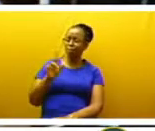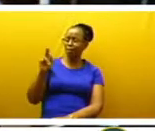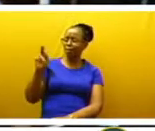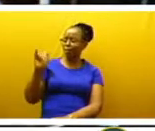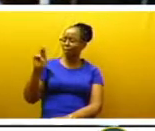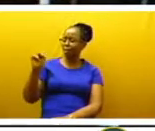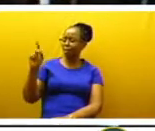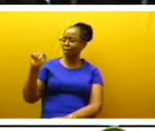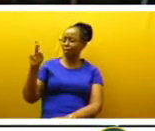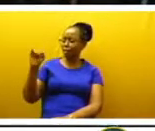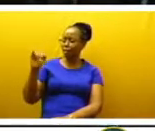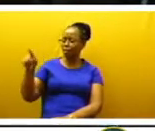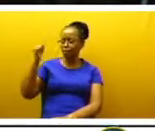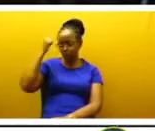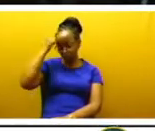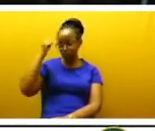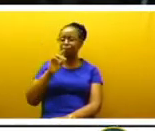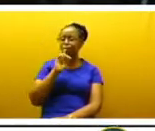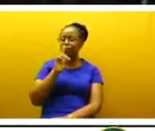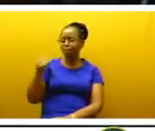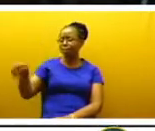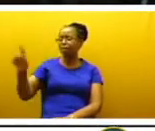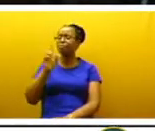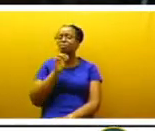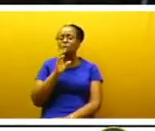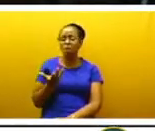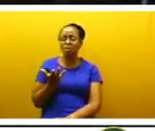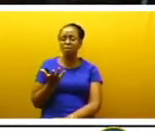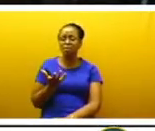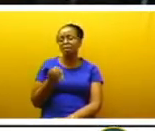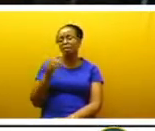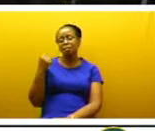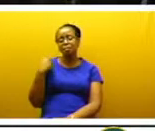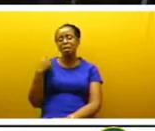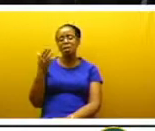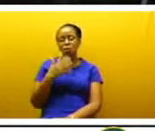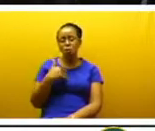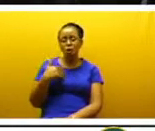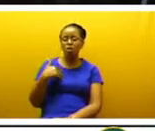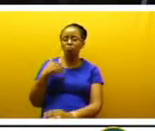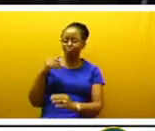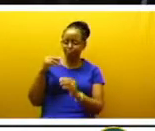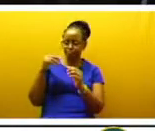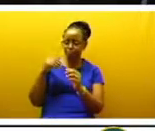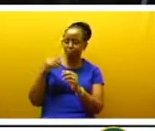I will now refer to the case of Mandus Butiro,